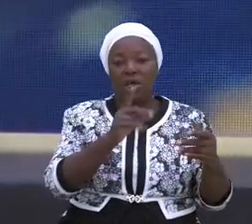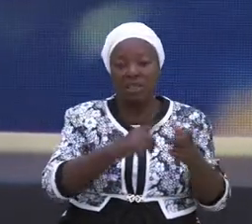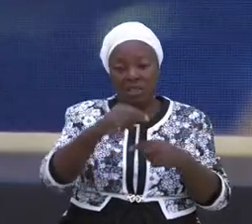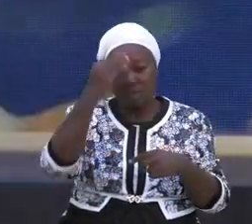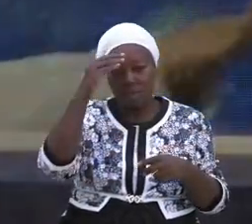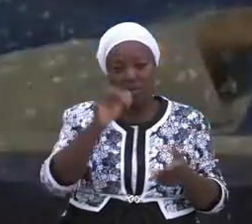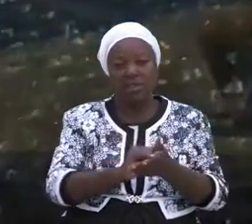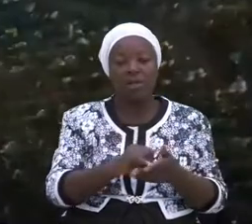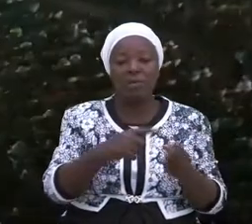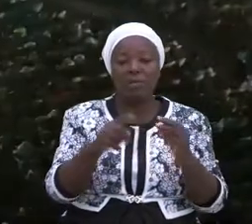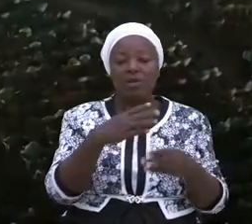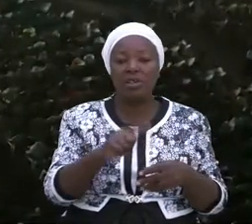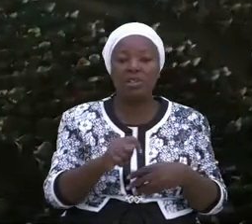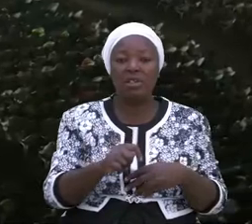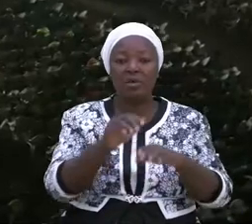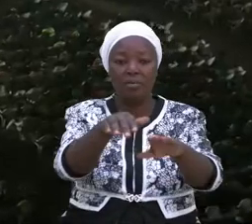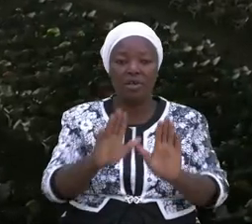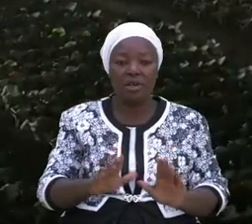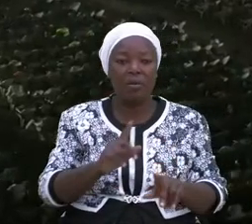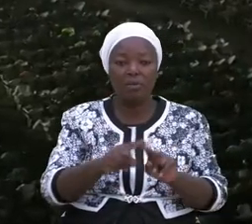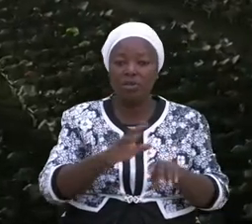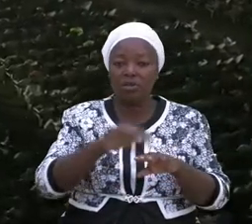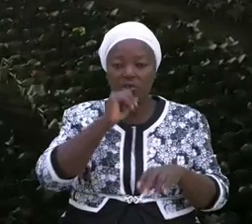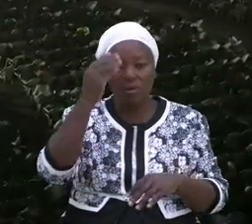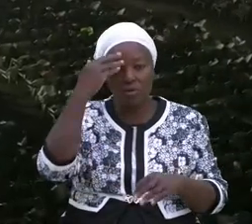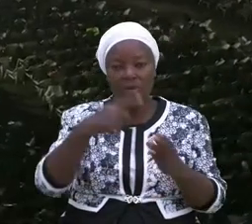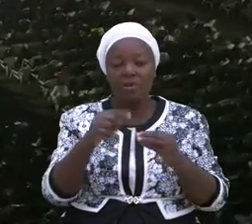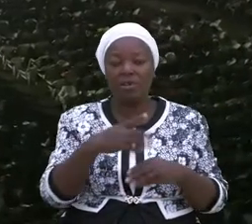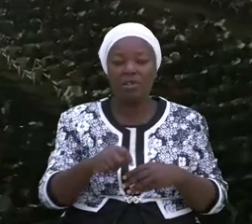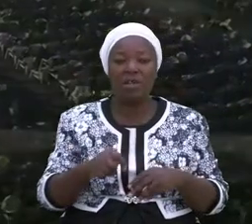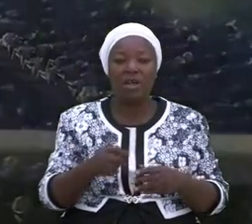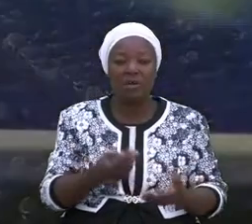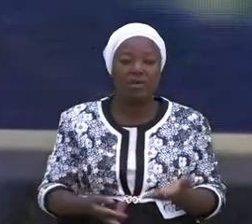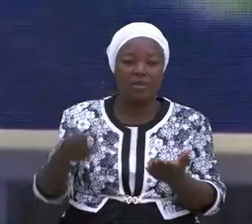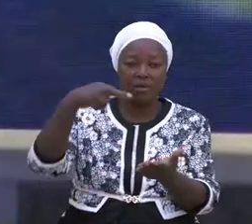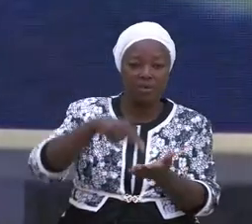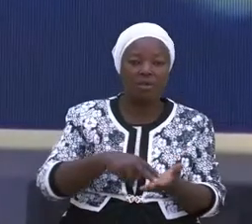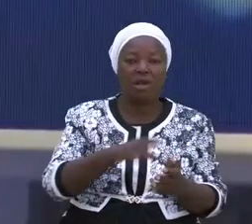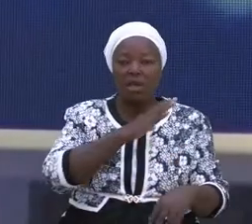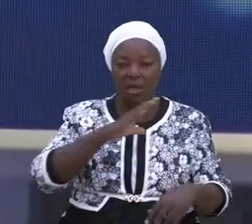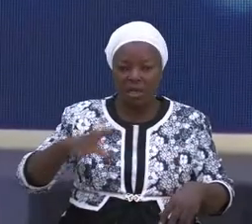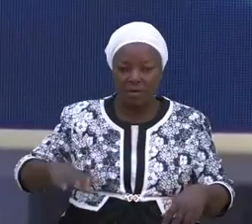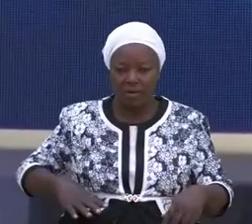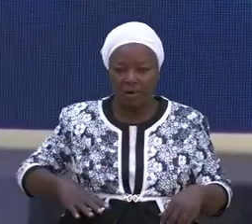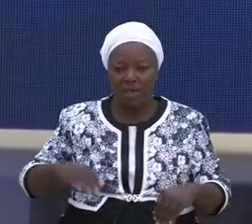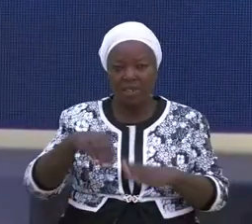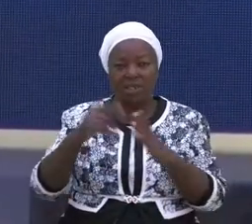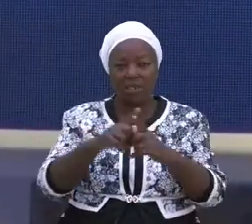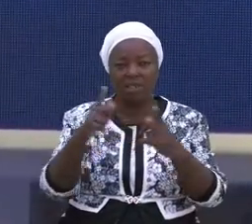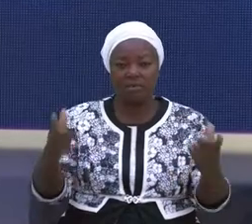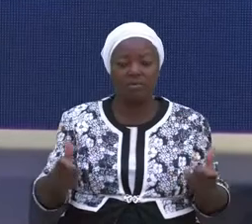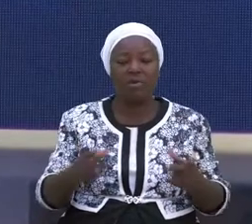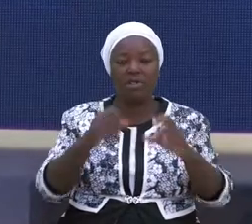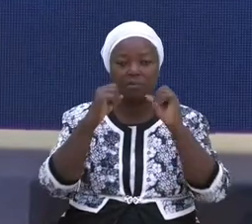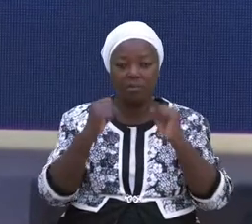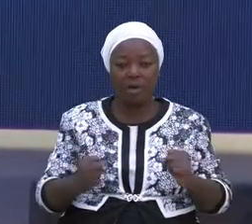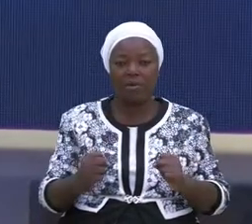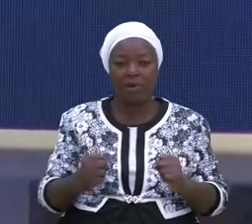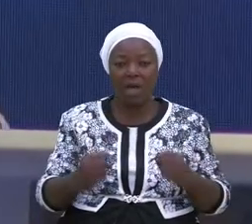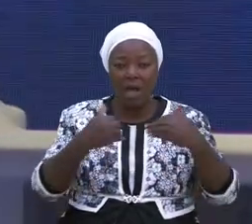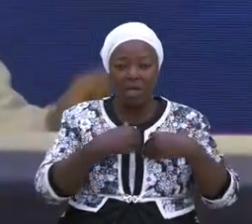burial, but he didn't know about the resurrection. Christ, in his awesome power, had risen from